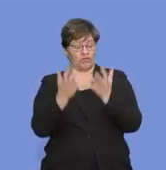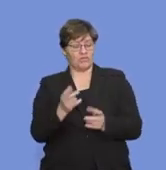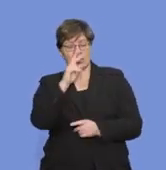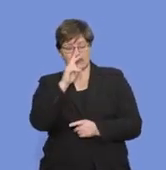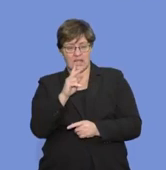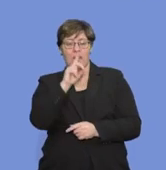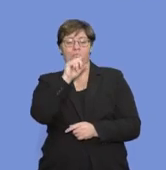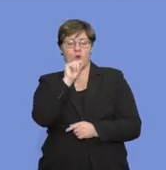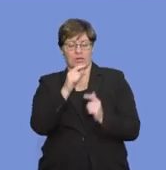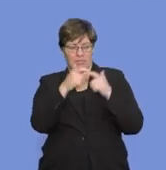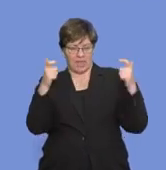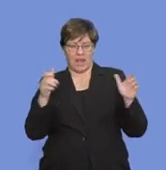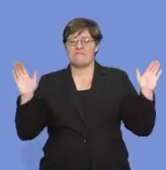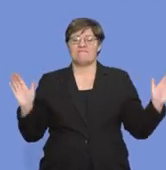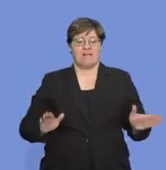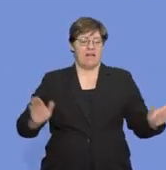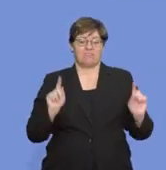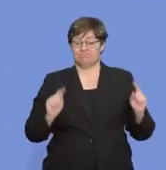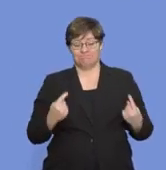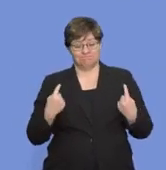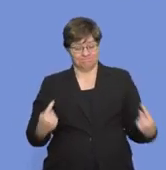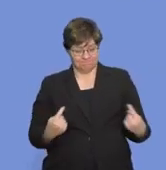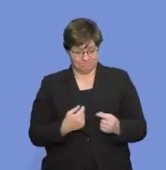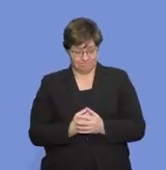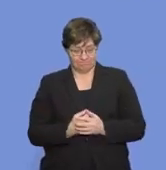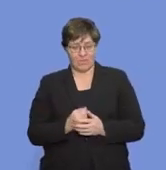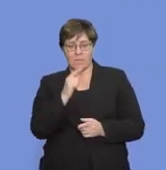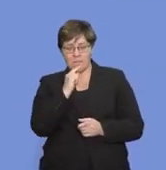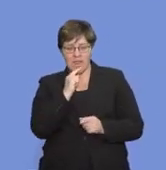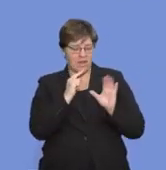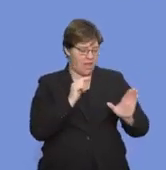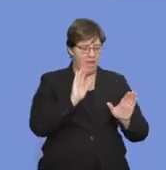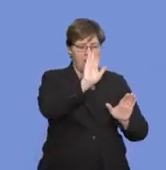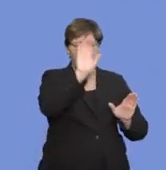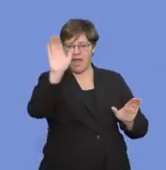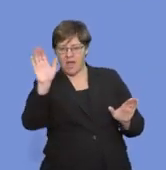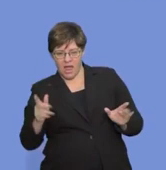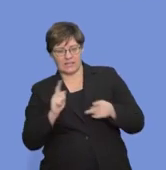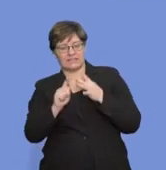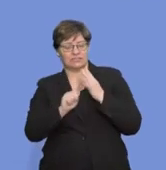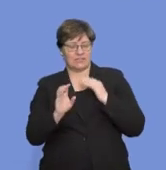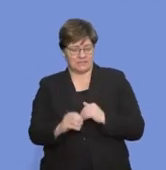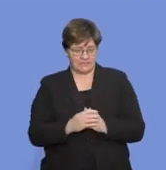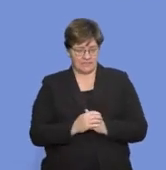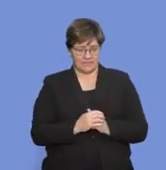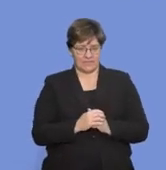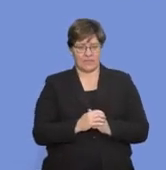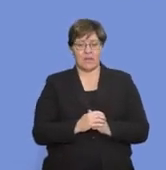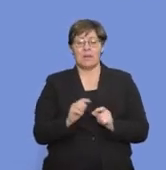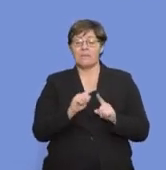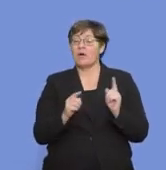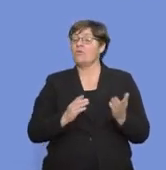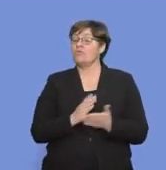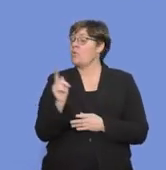biogeography, but here we can see the large birds. They are flightless birds, and we find them on different continents. And once again, they